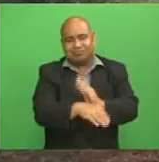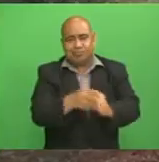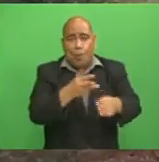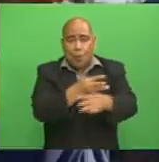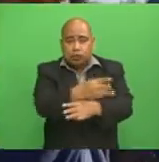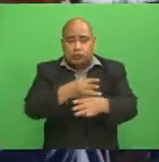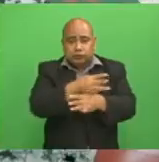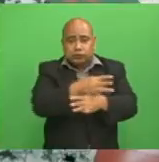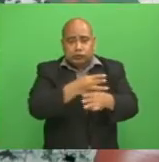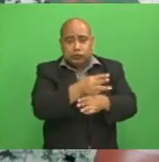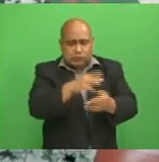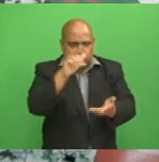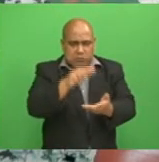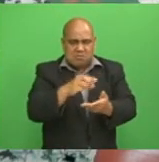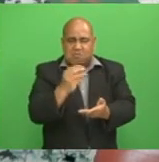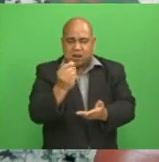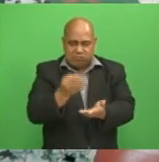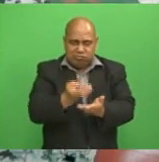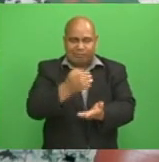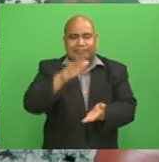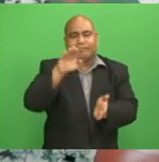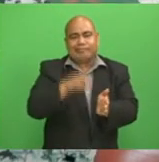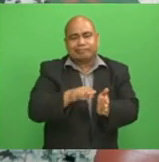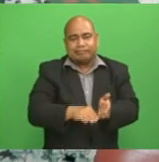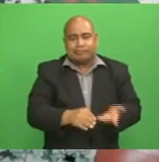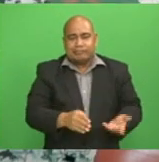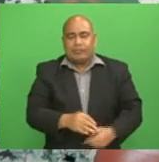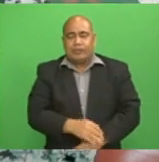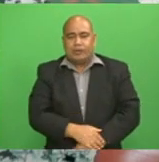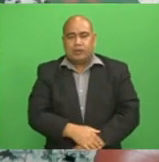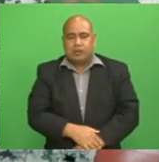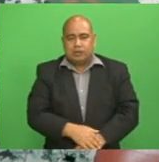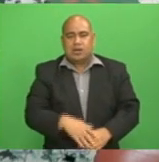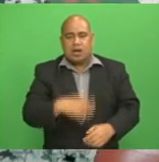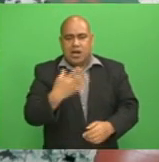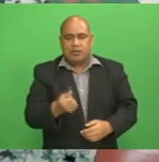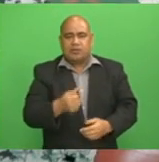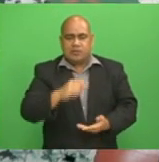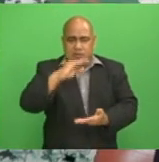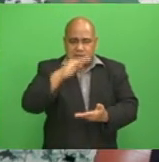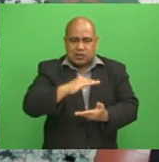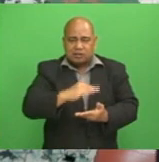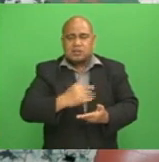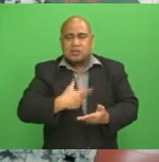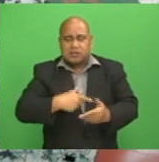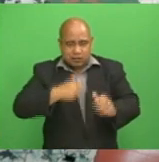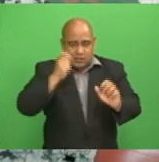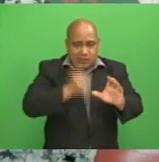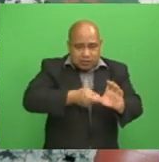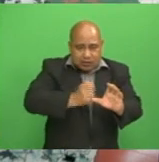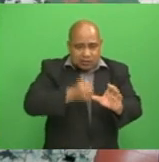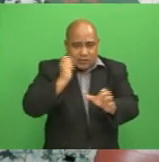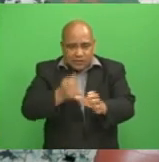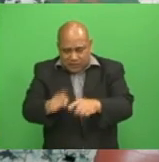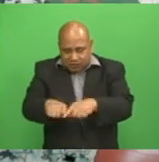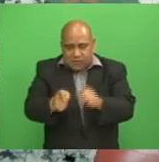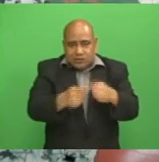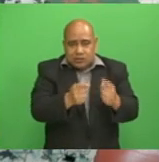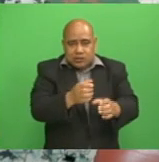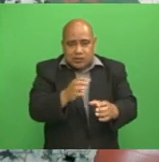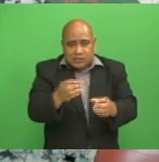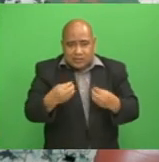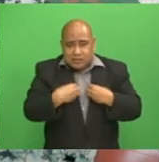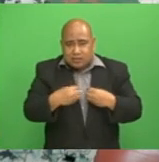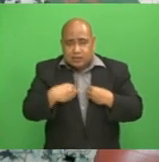economic climate. There has been a shrinking in the construction sector, and that has led to a drop in